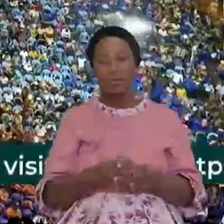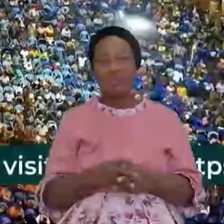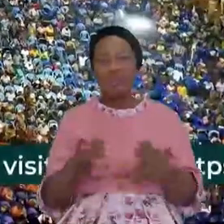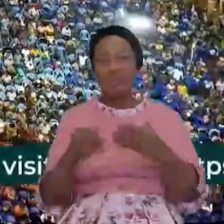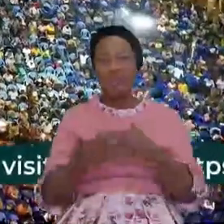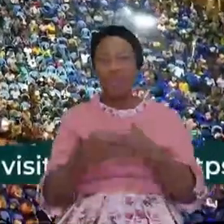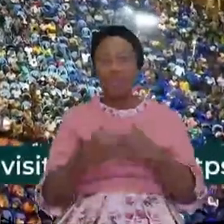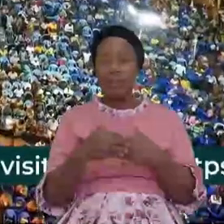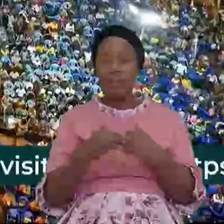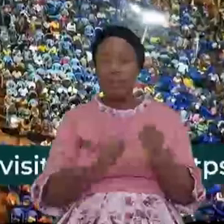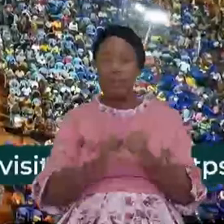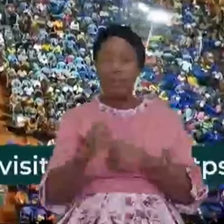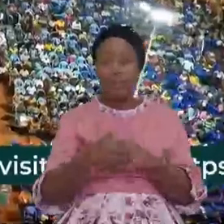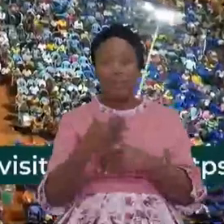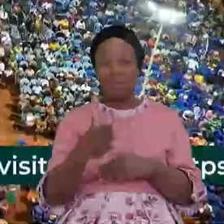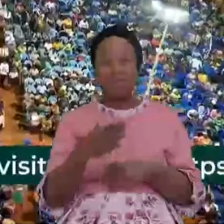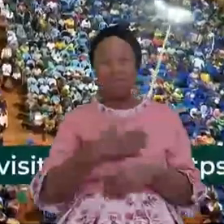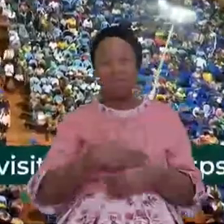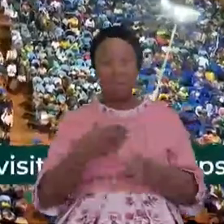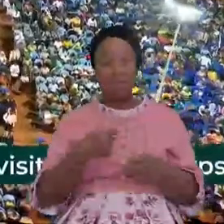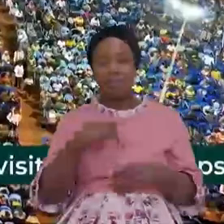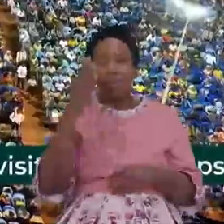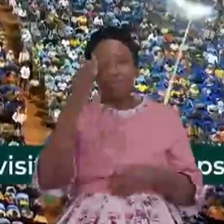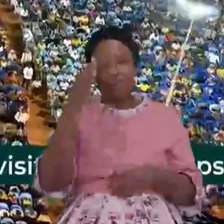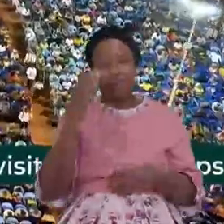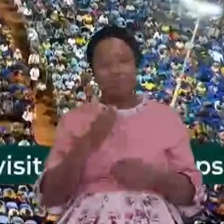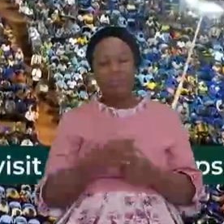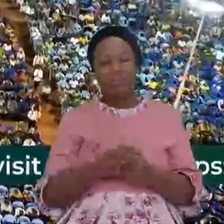the far back, please let me know.